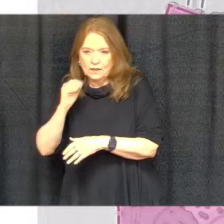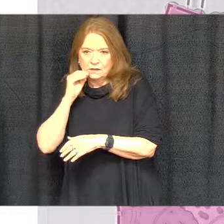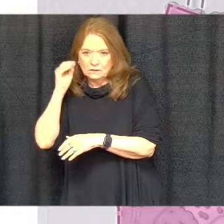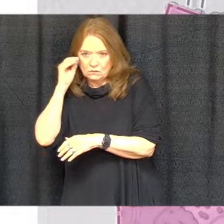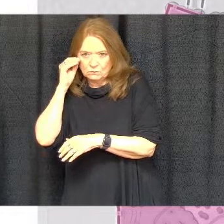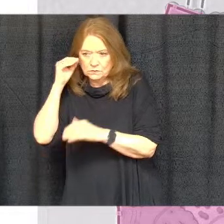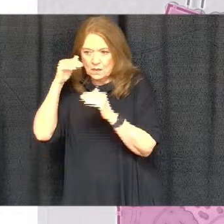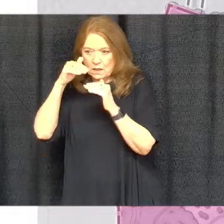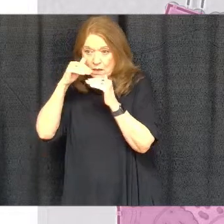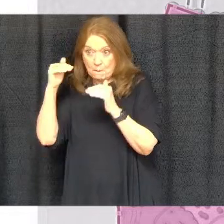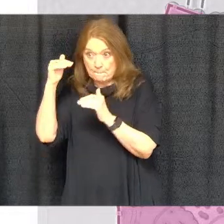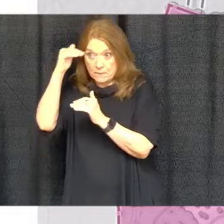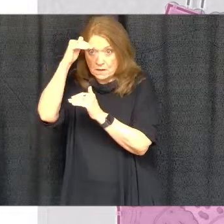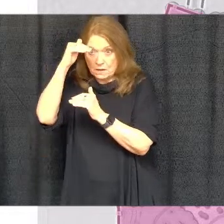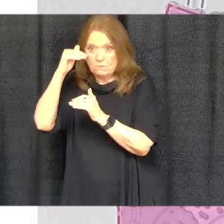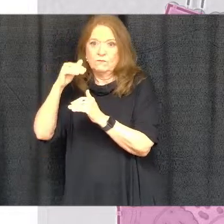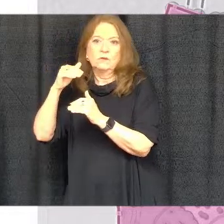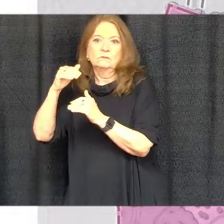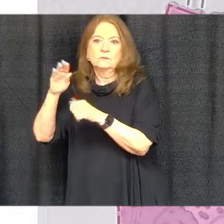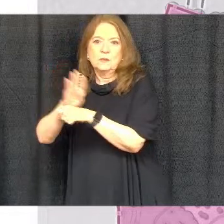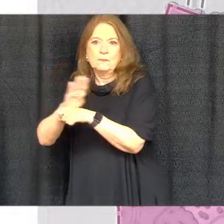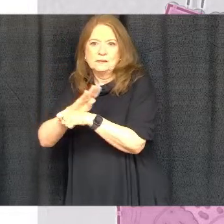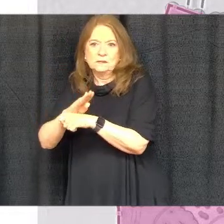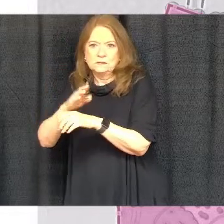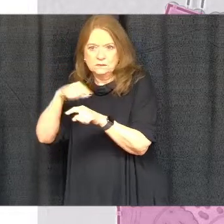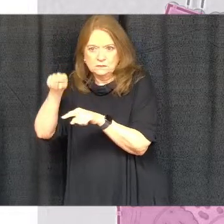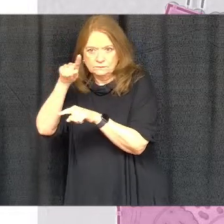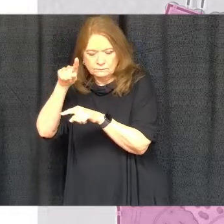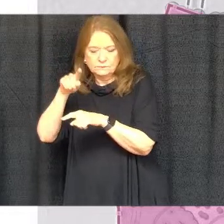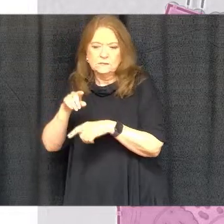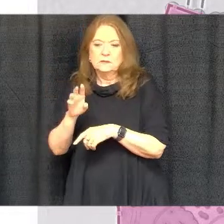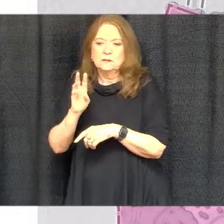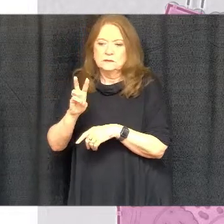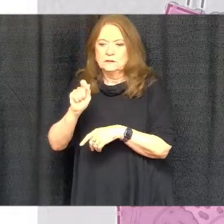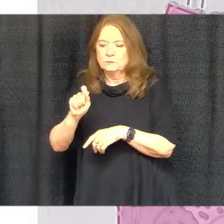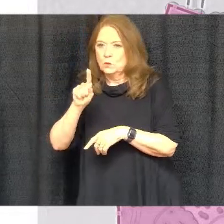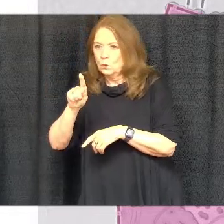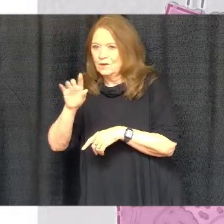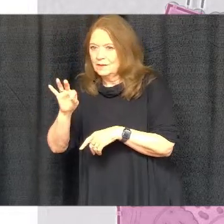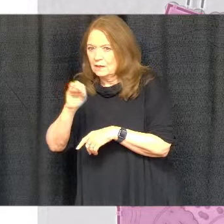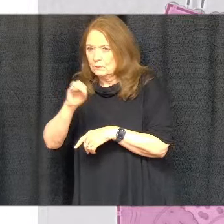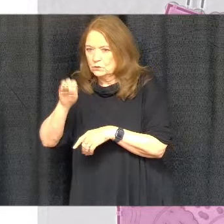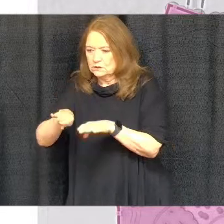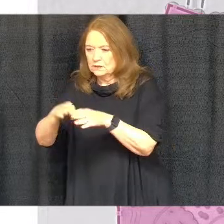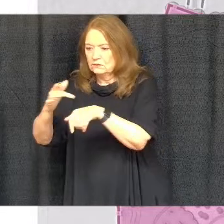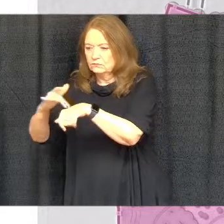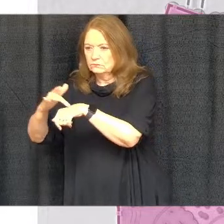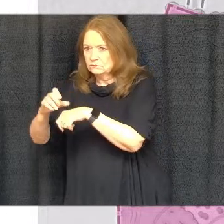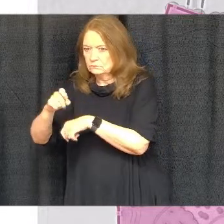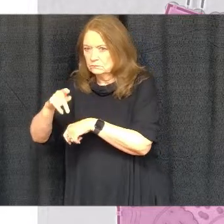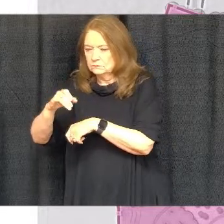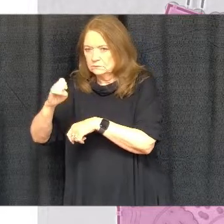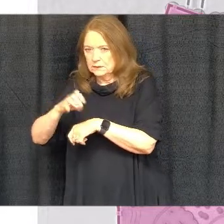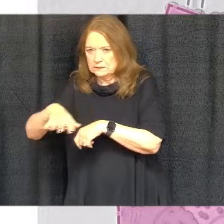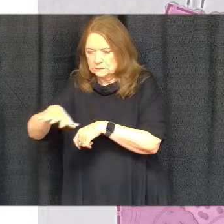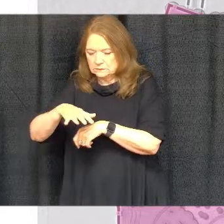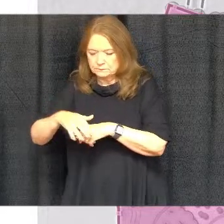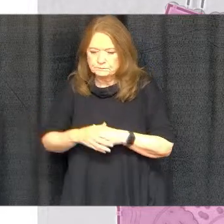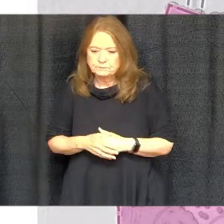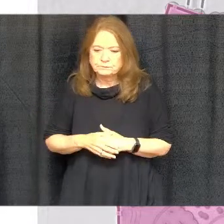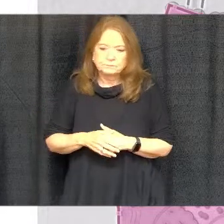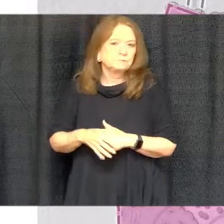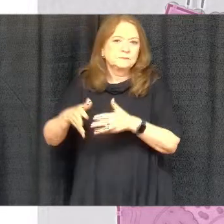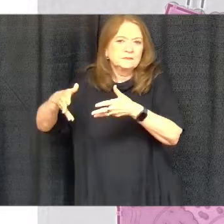above the commercial. 6.19% open space on that side of the project in just left